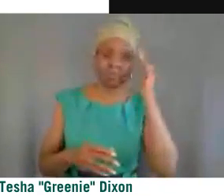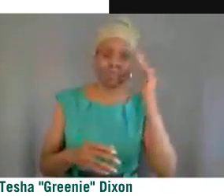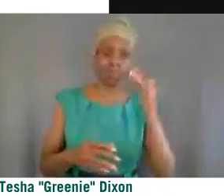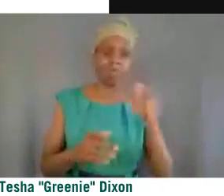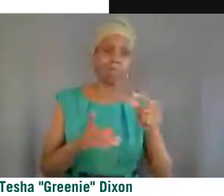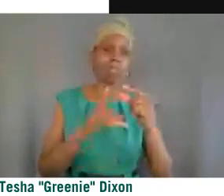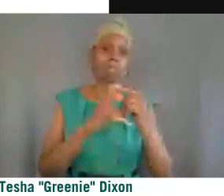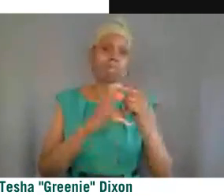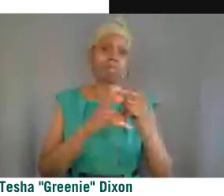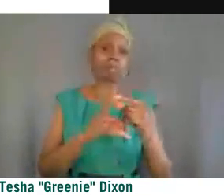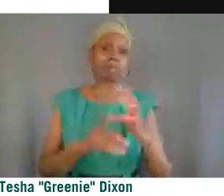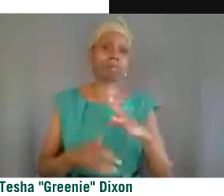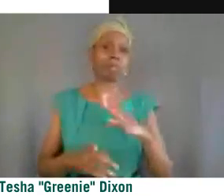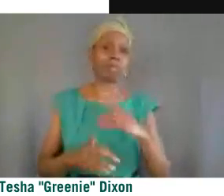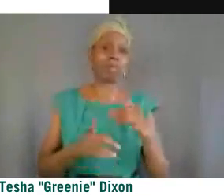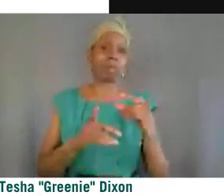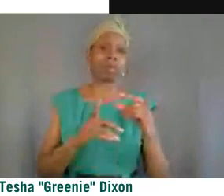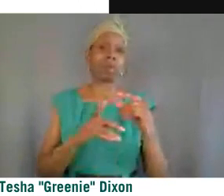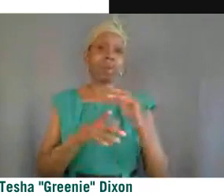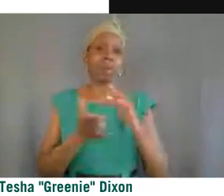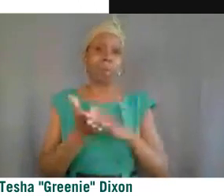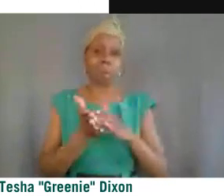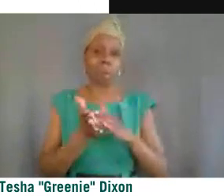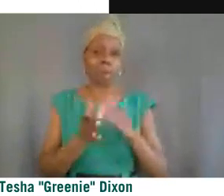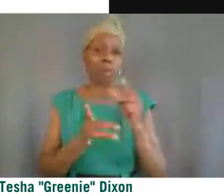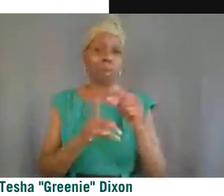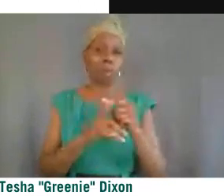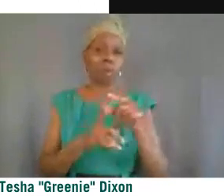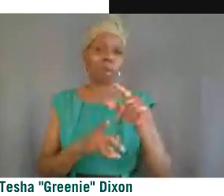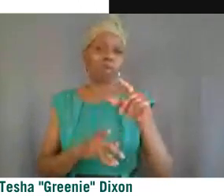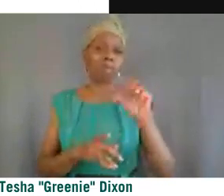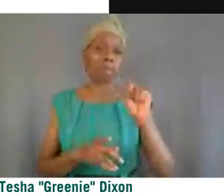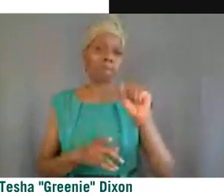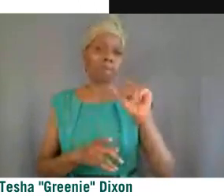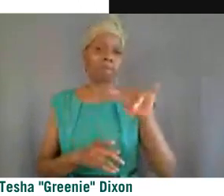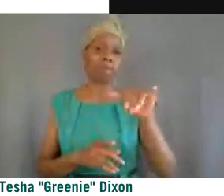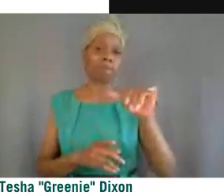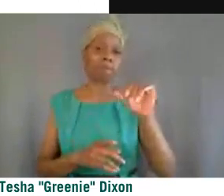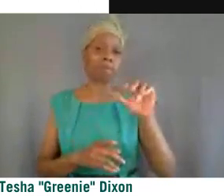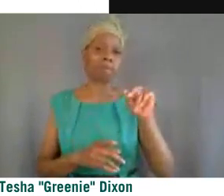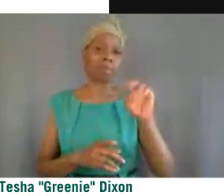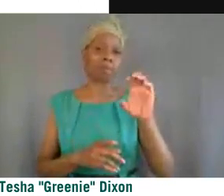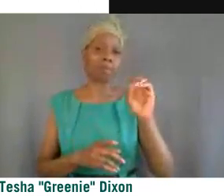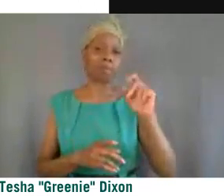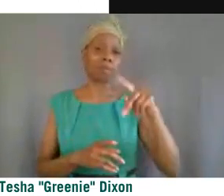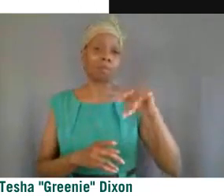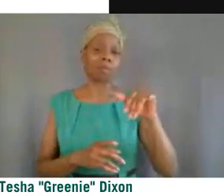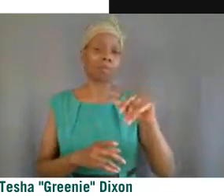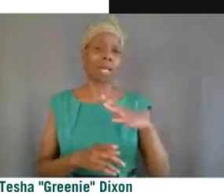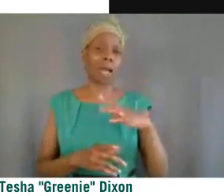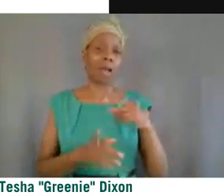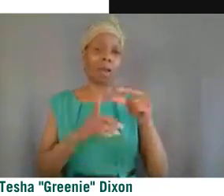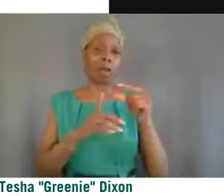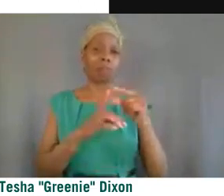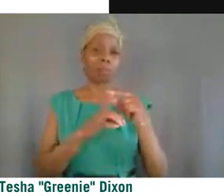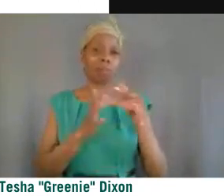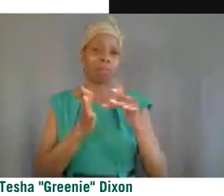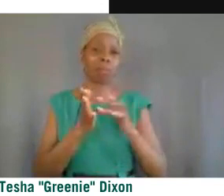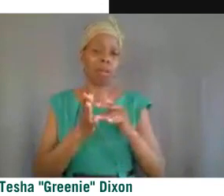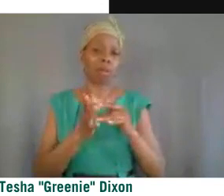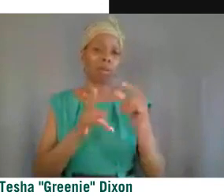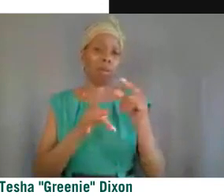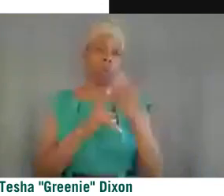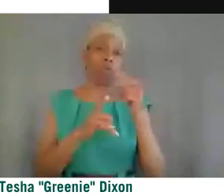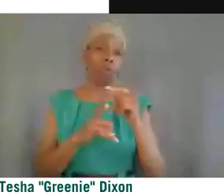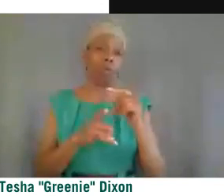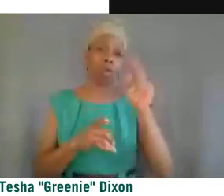fainting. And the fact that a person with CP has an injury to their brain and now they're fainting